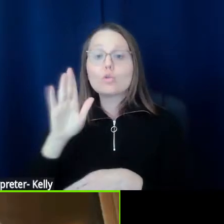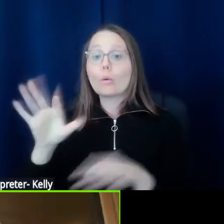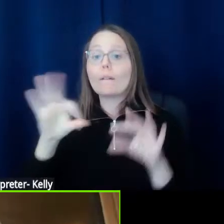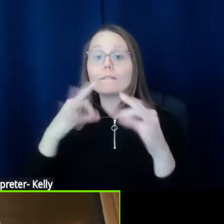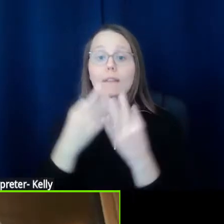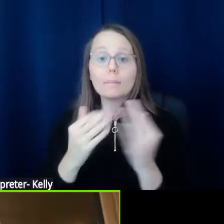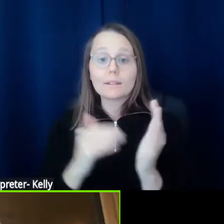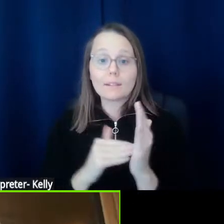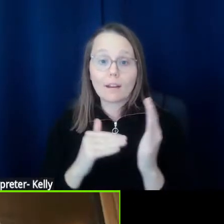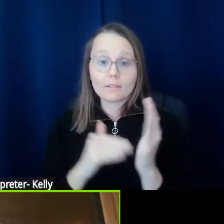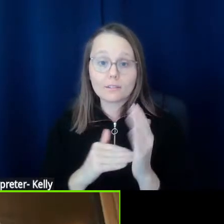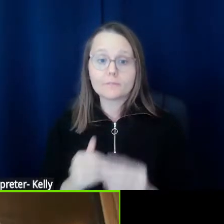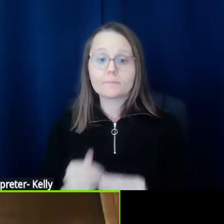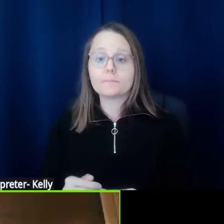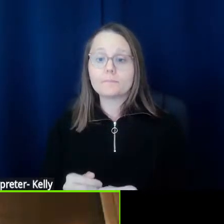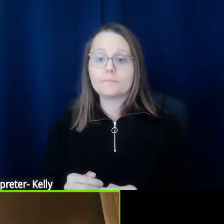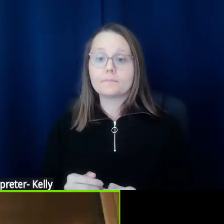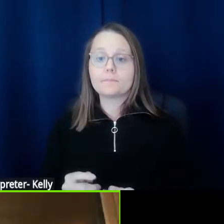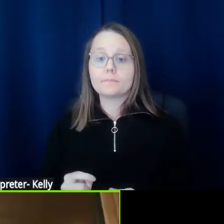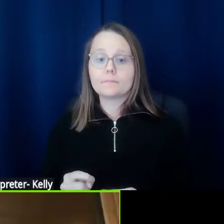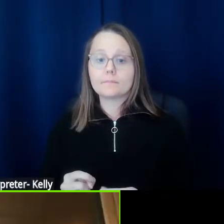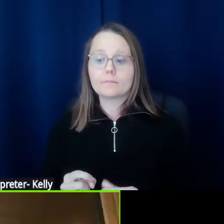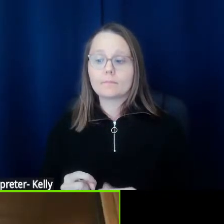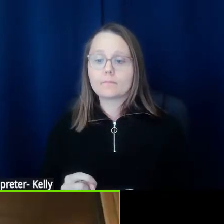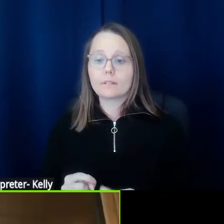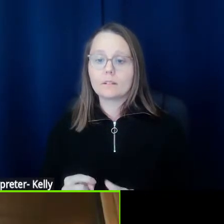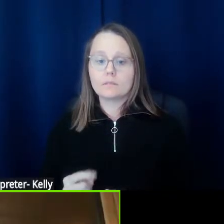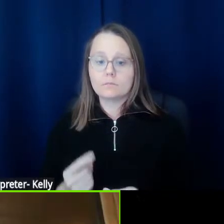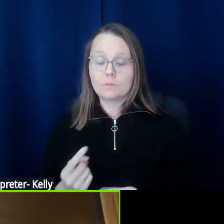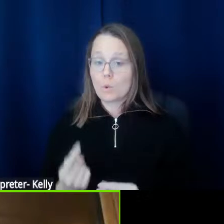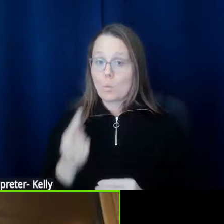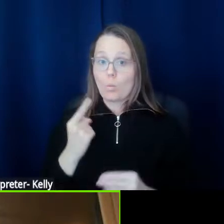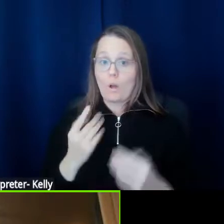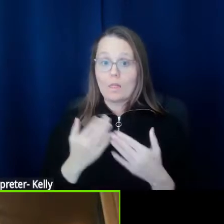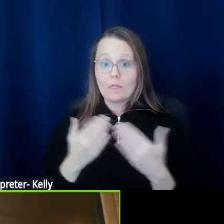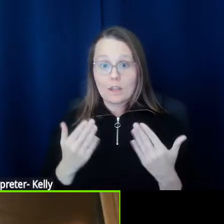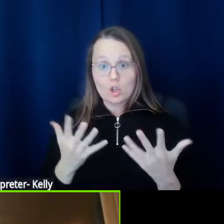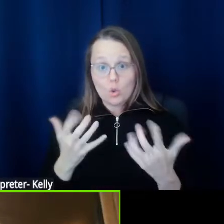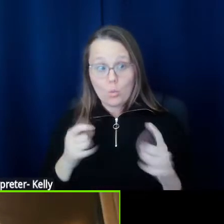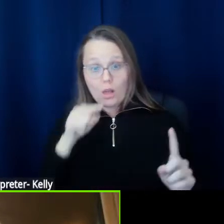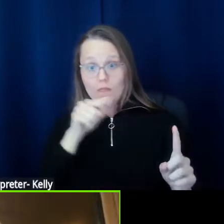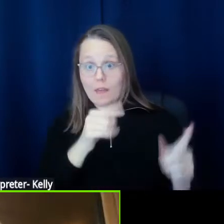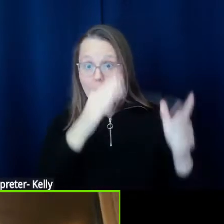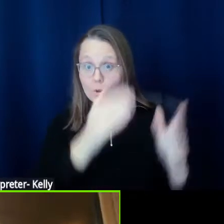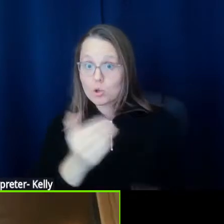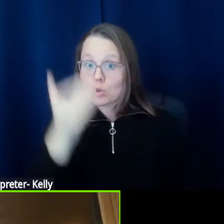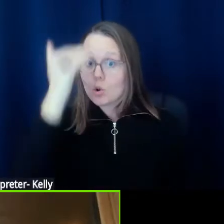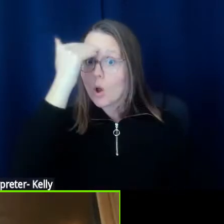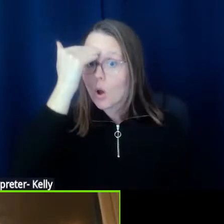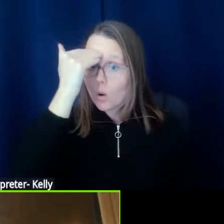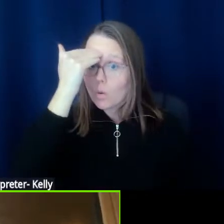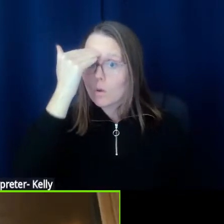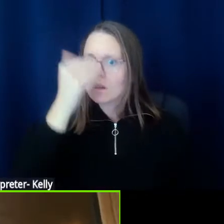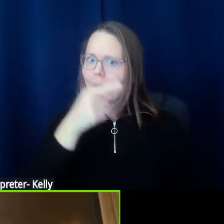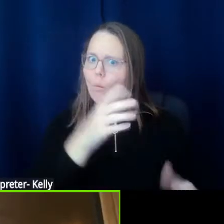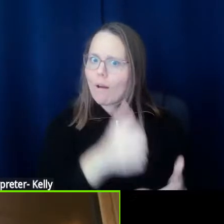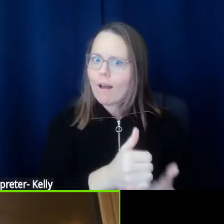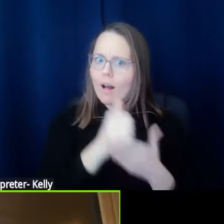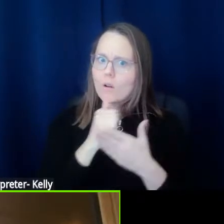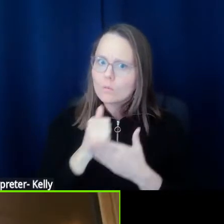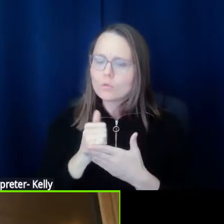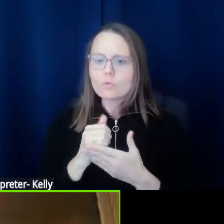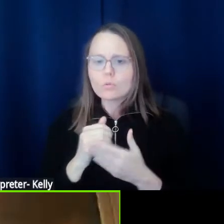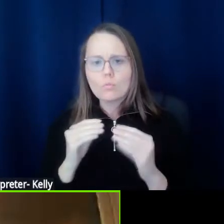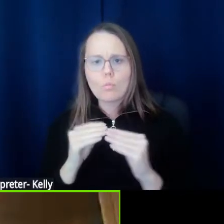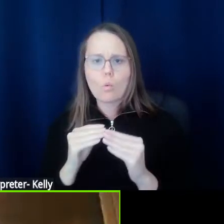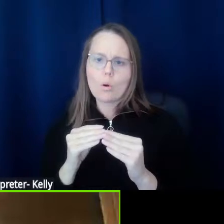doctor. Is there, one thing that you would like them to know that would help you to get better health care